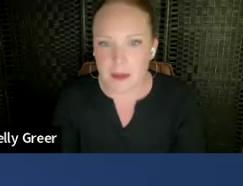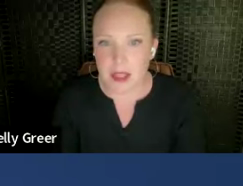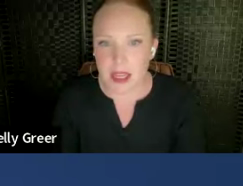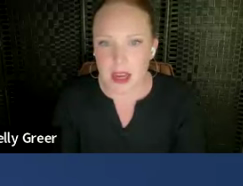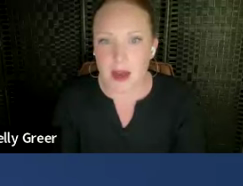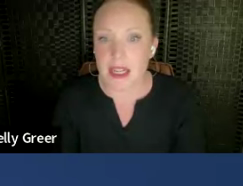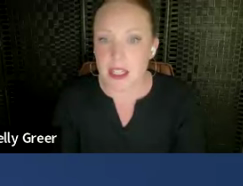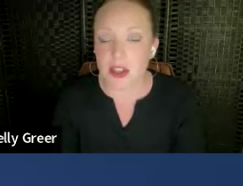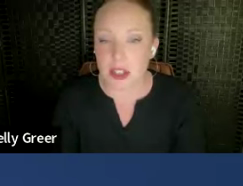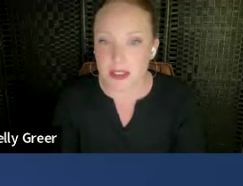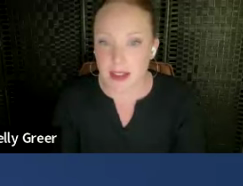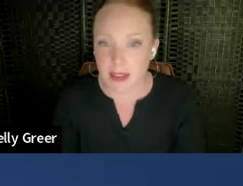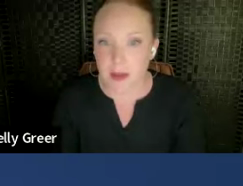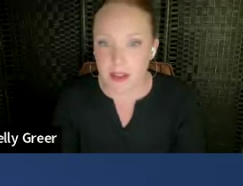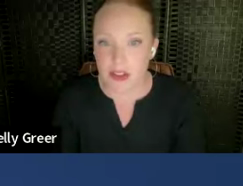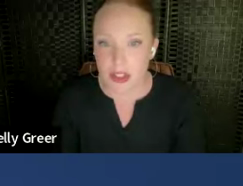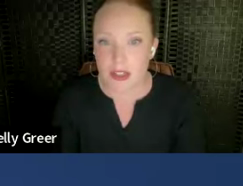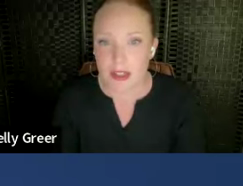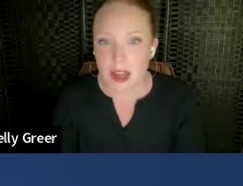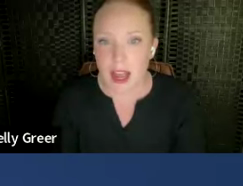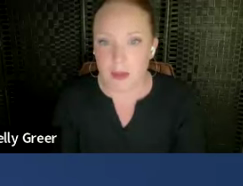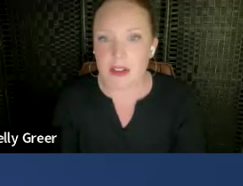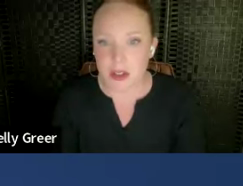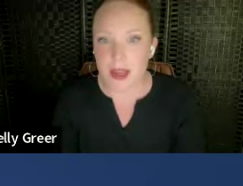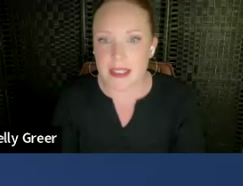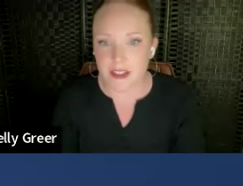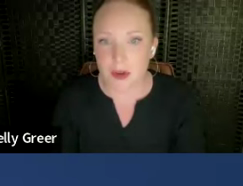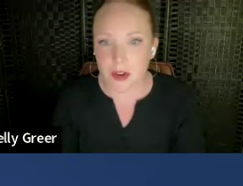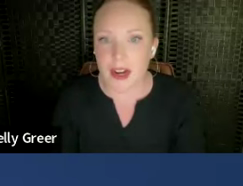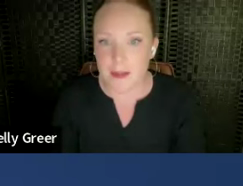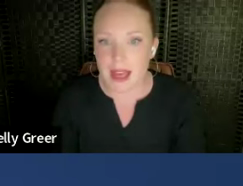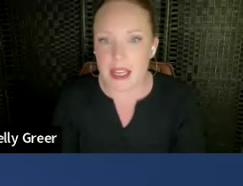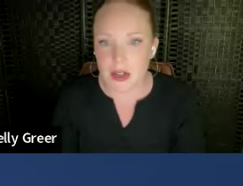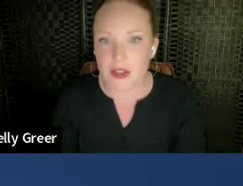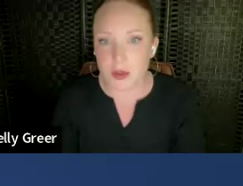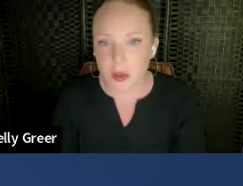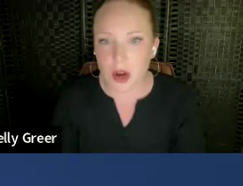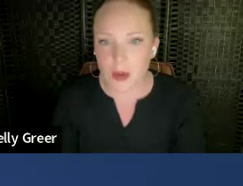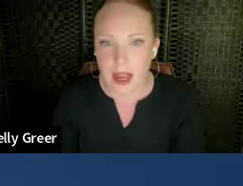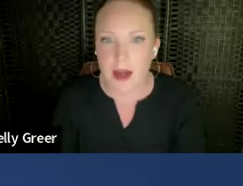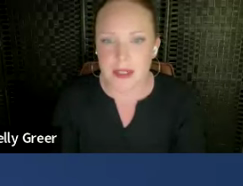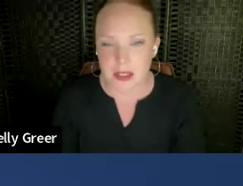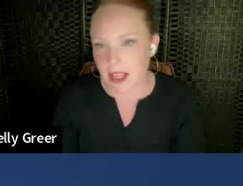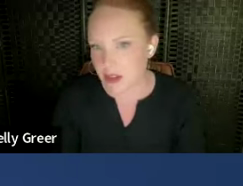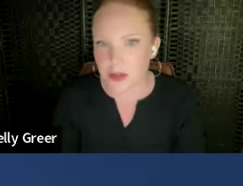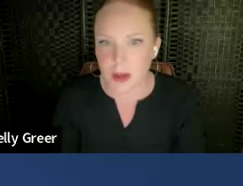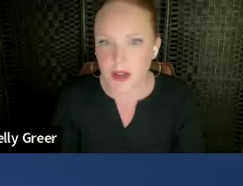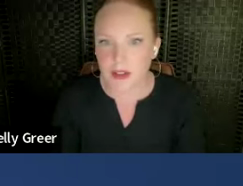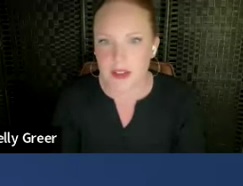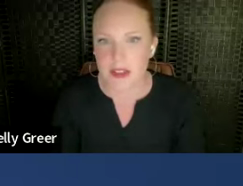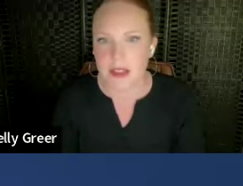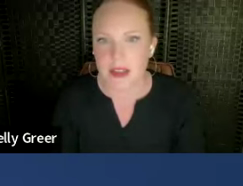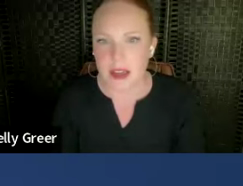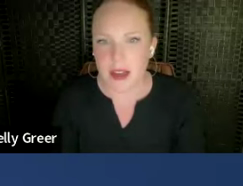a hearing family, but they did learn sign language. I went to a deaf program at a hearing school growing up in K